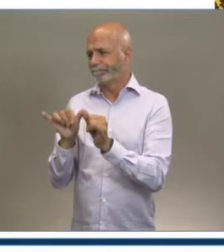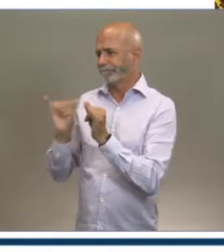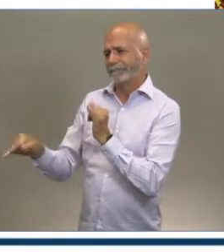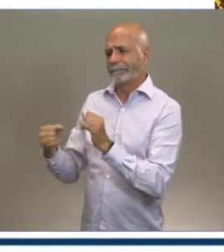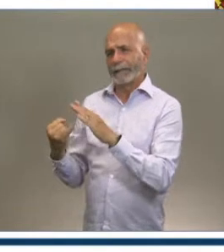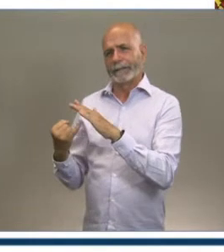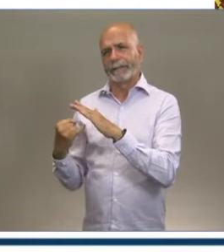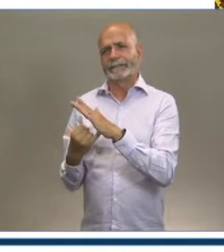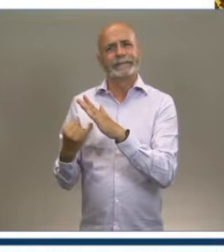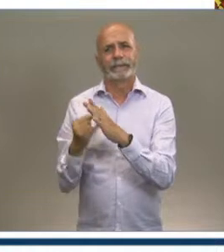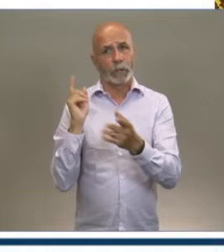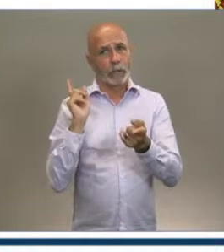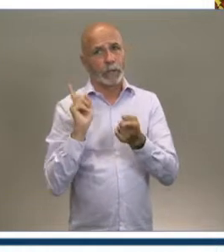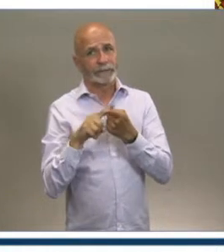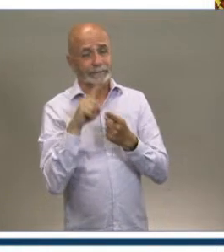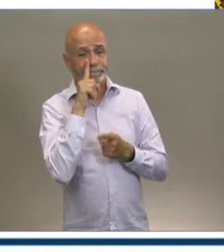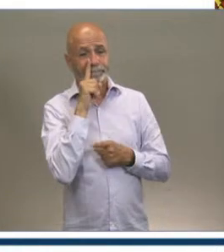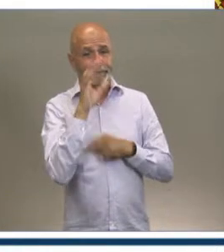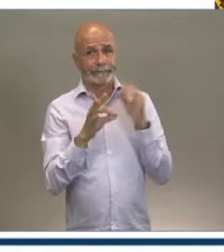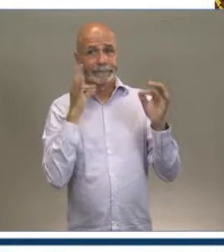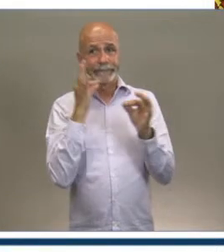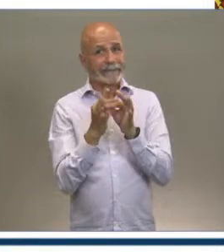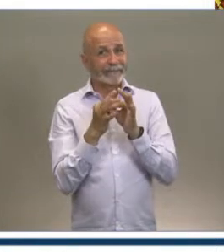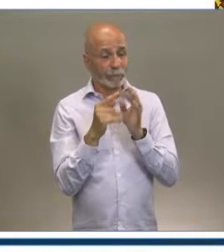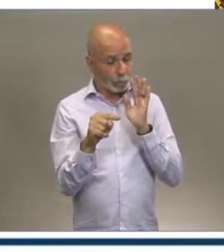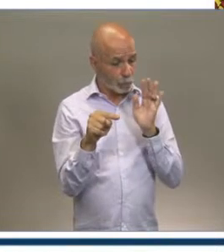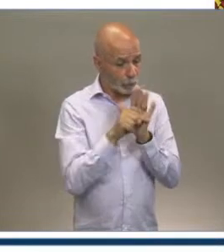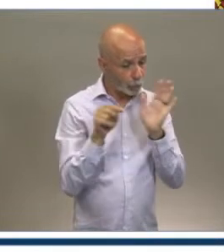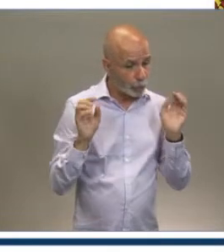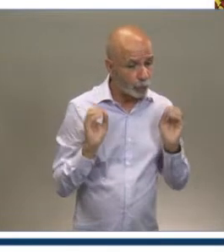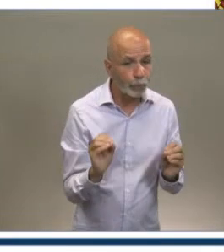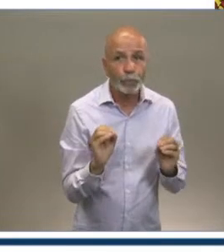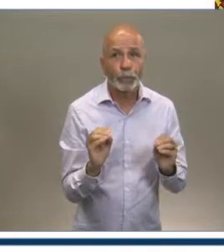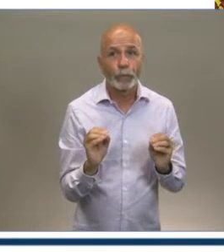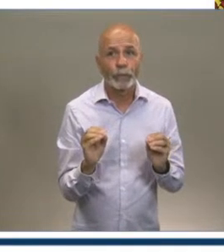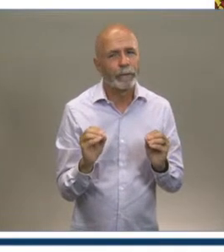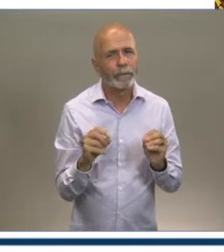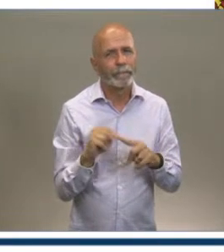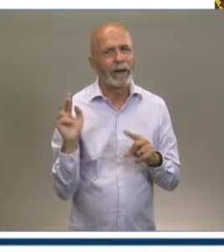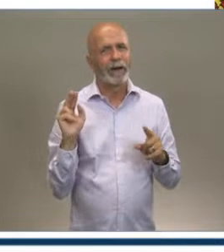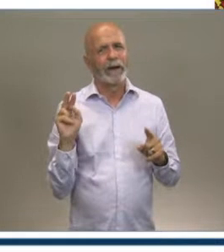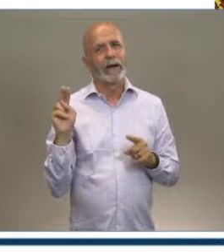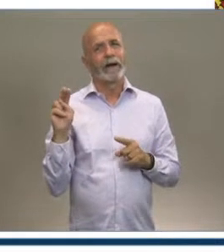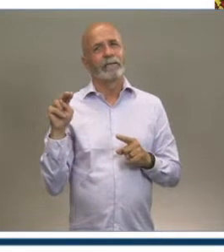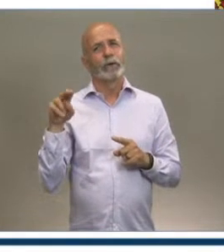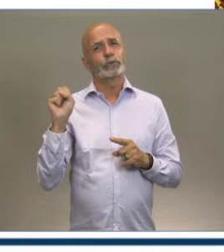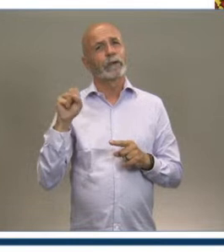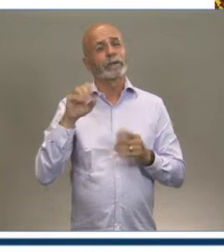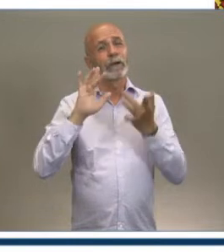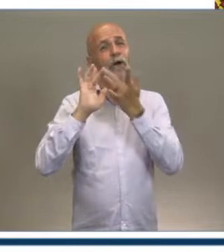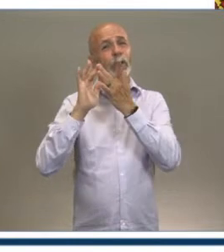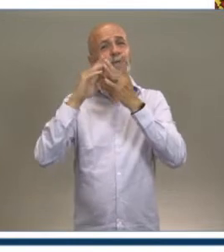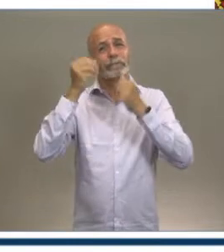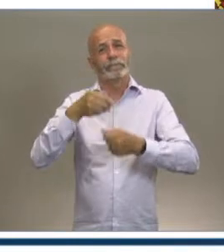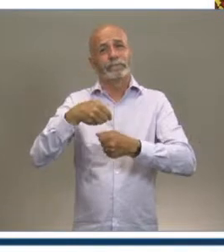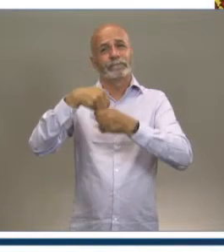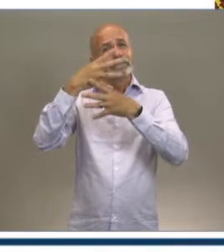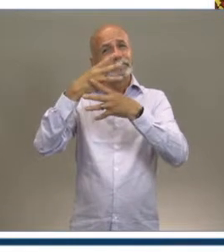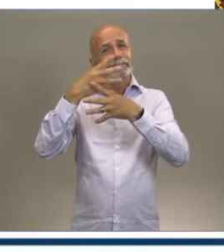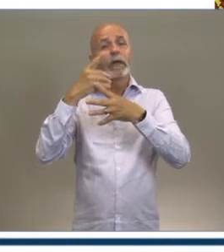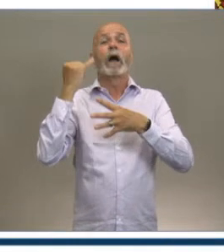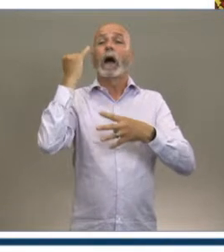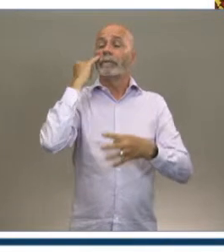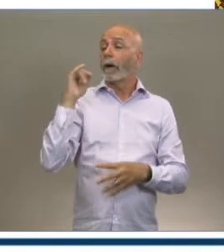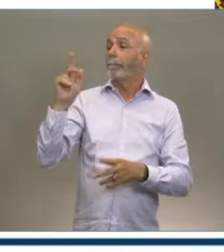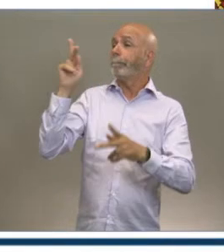a negative PCR test. According to figures on the Nova Scotia government webpage, only a small fraction of either the deaths or hospitalizations